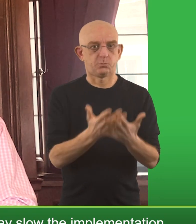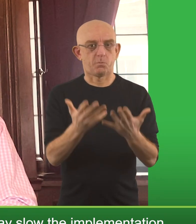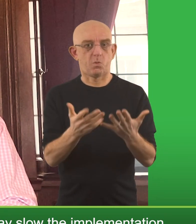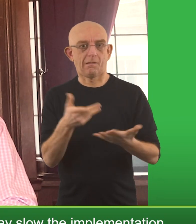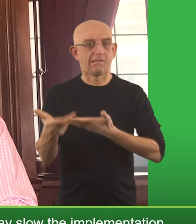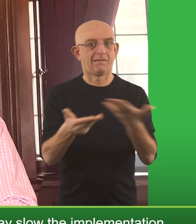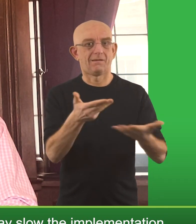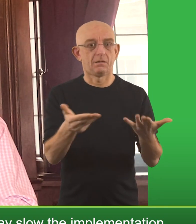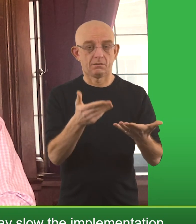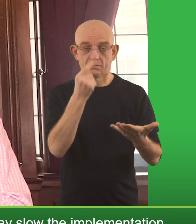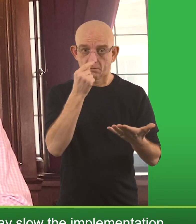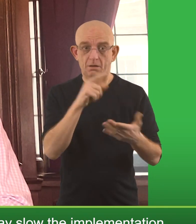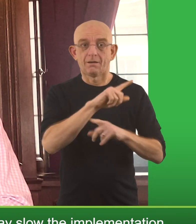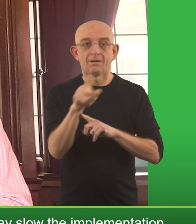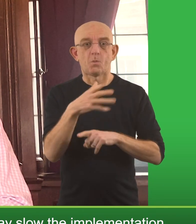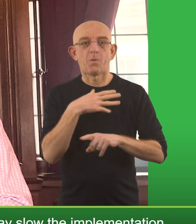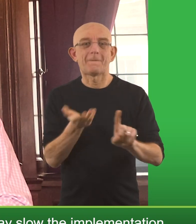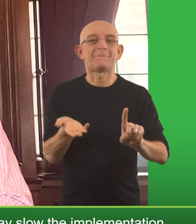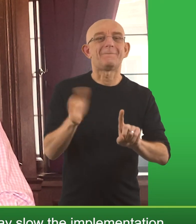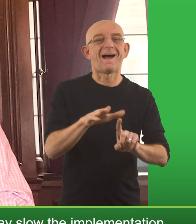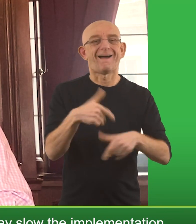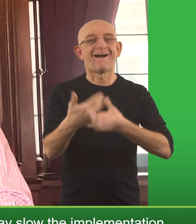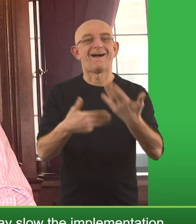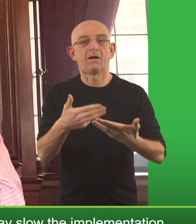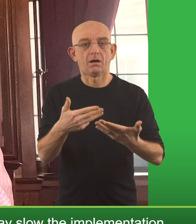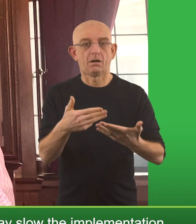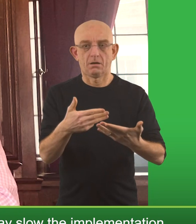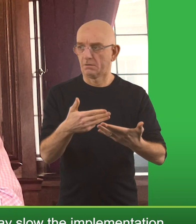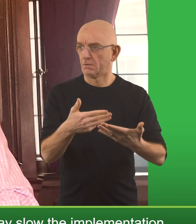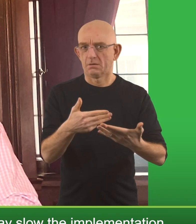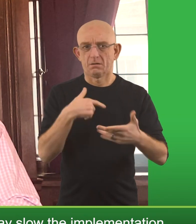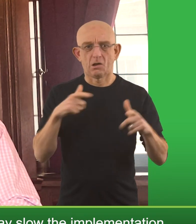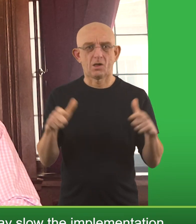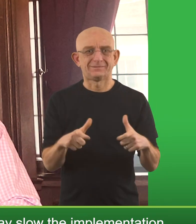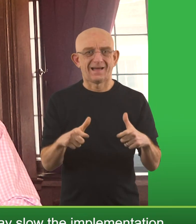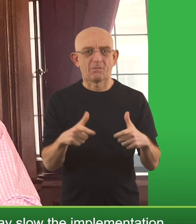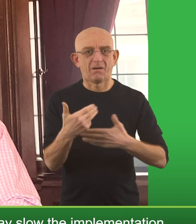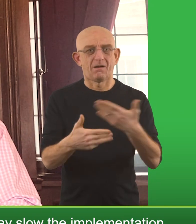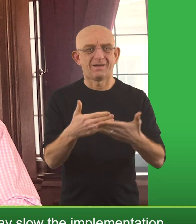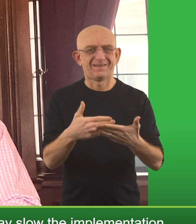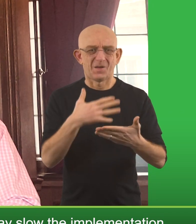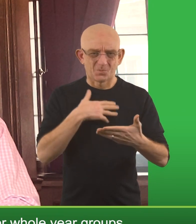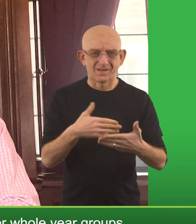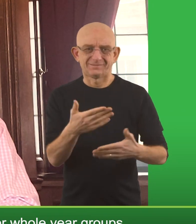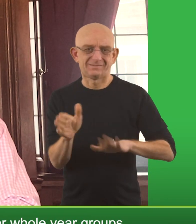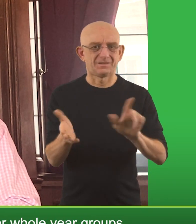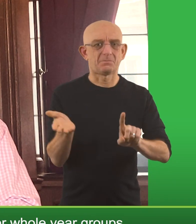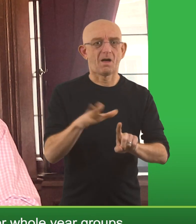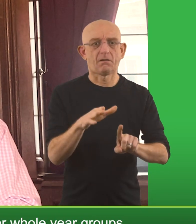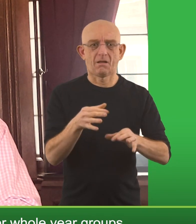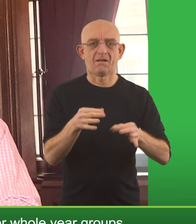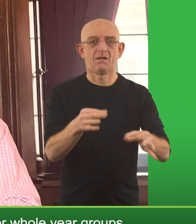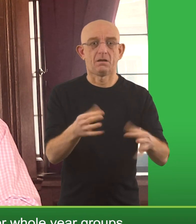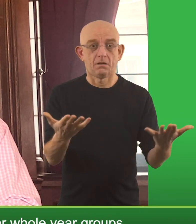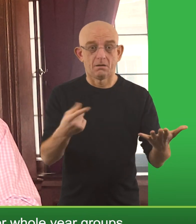increase in cases. It may slow the implementation of the roadmap and our route out of lockdown, and has resulted